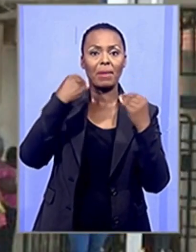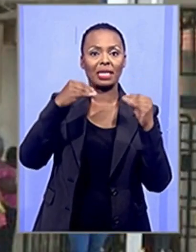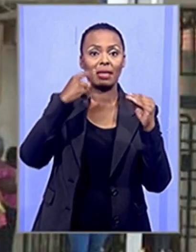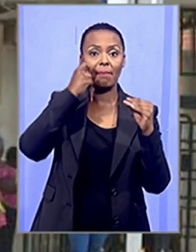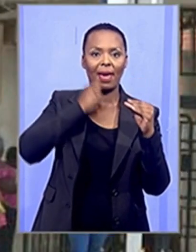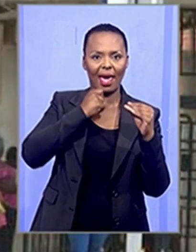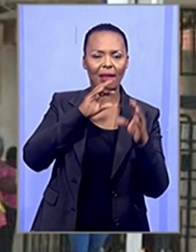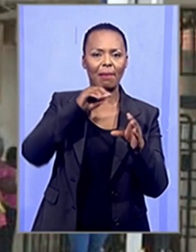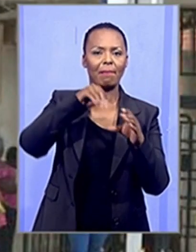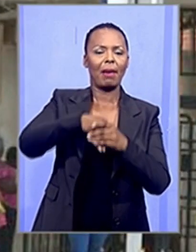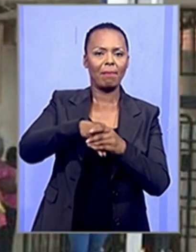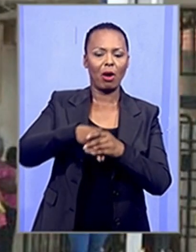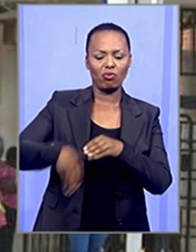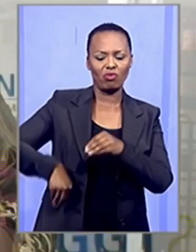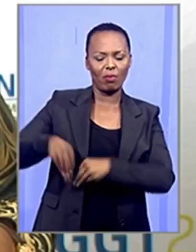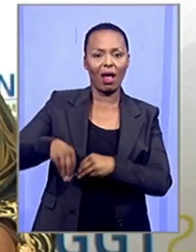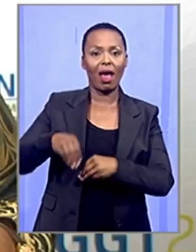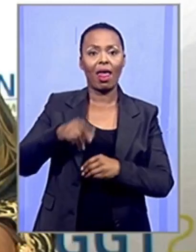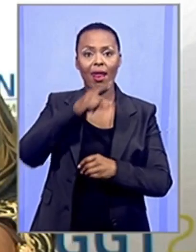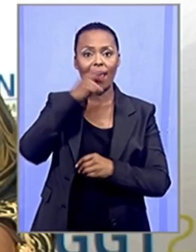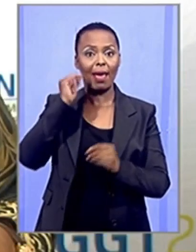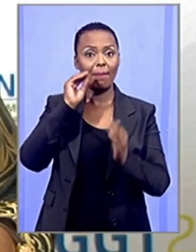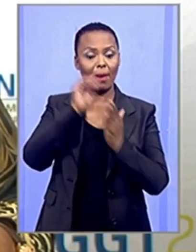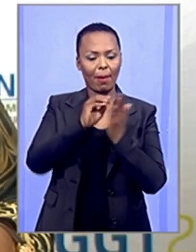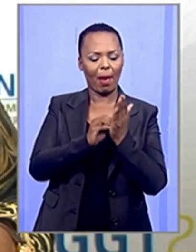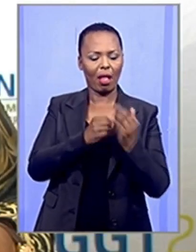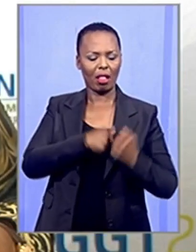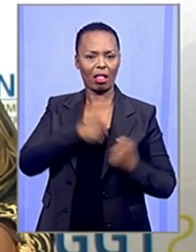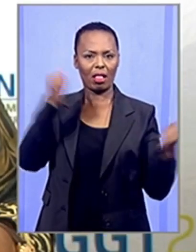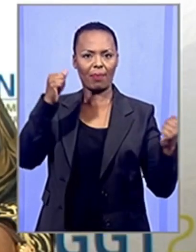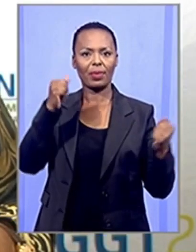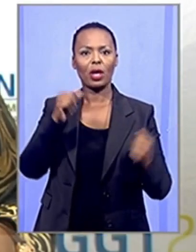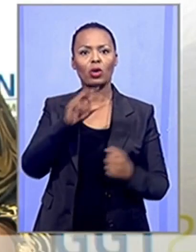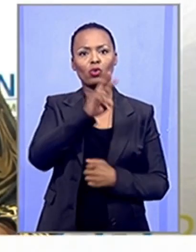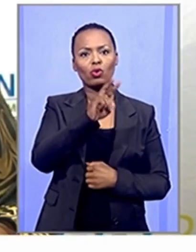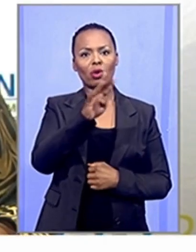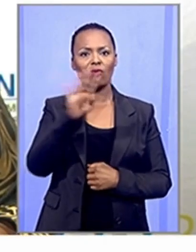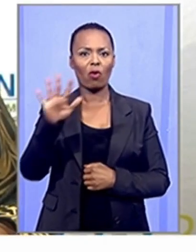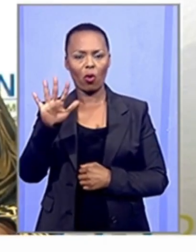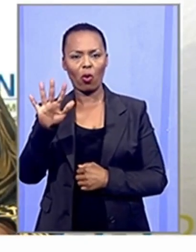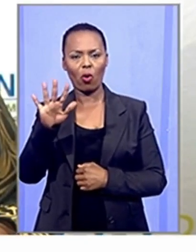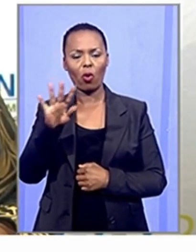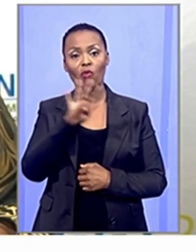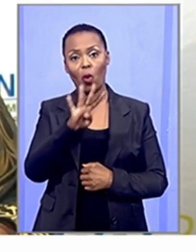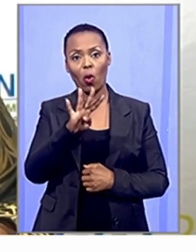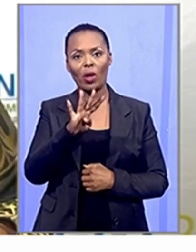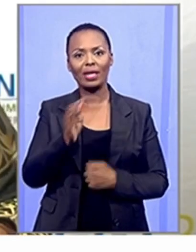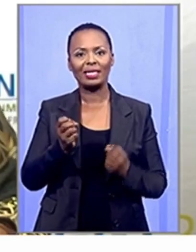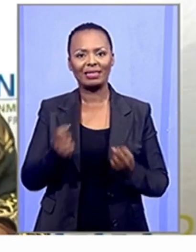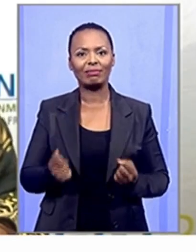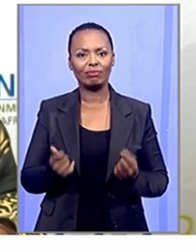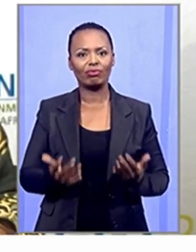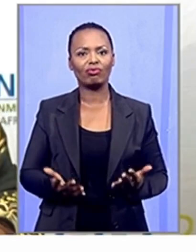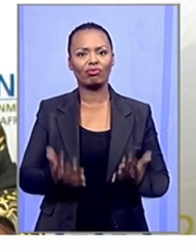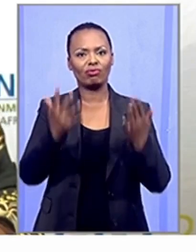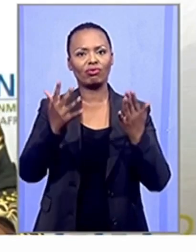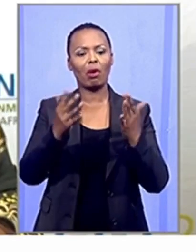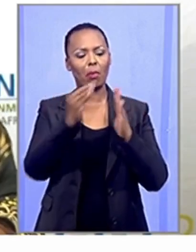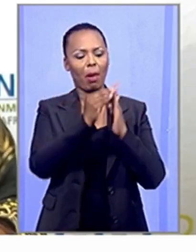jono jaanong ba itsisitswe. 224 service providers that were profiled